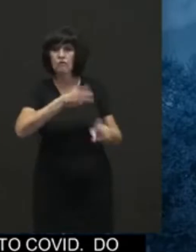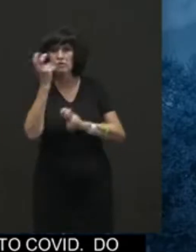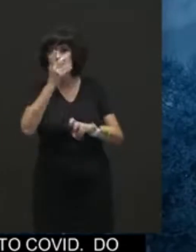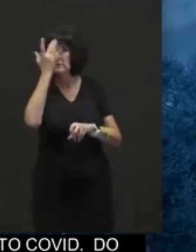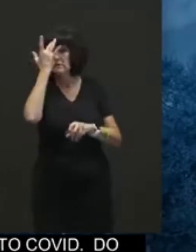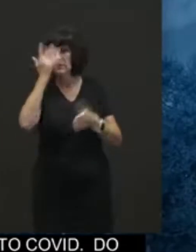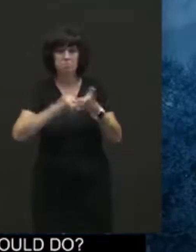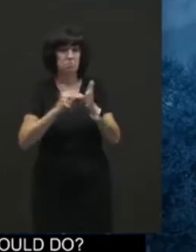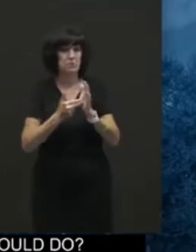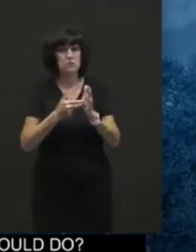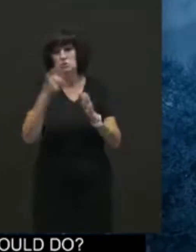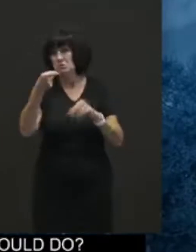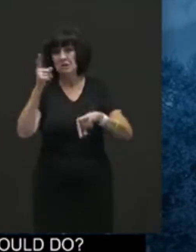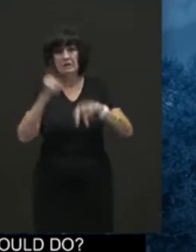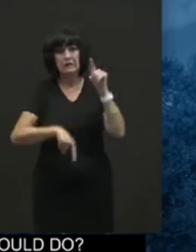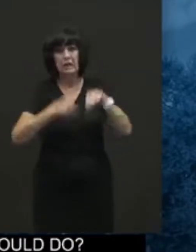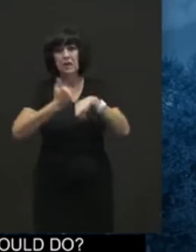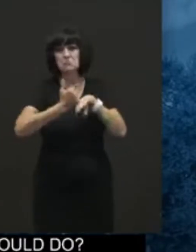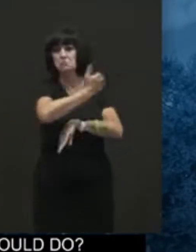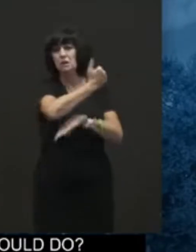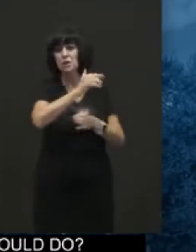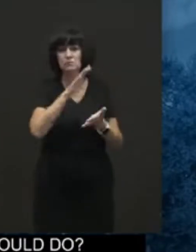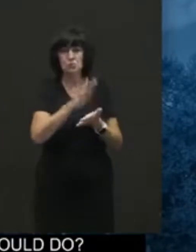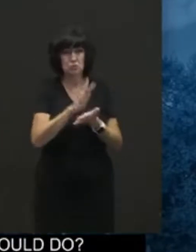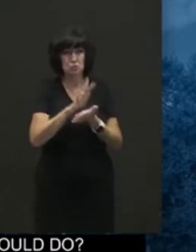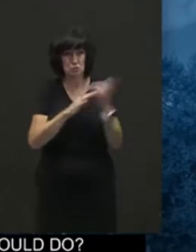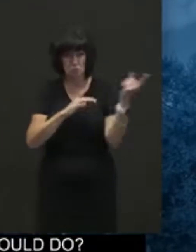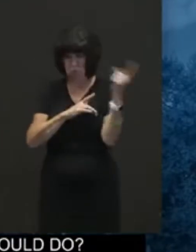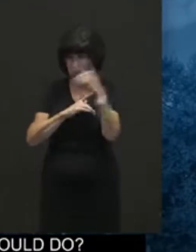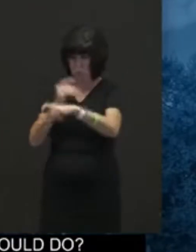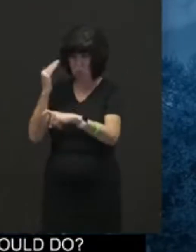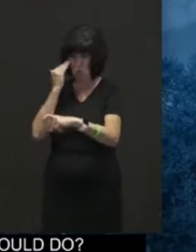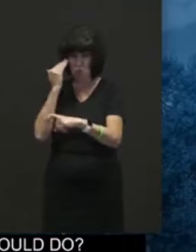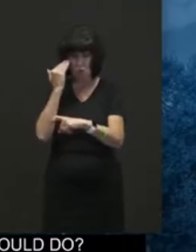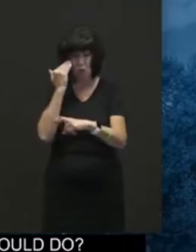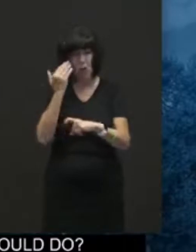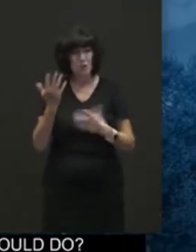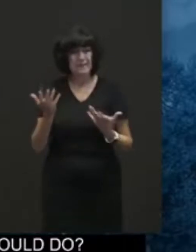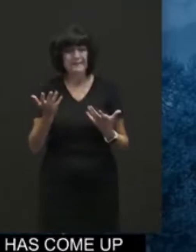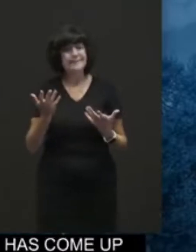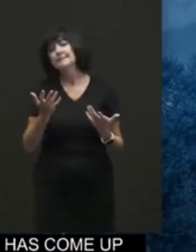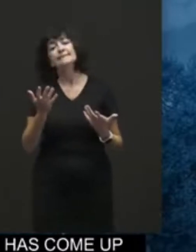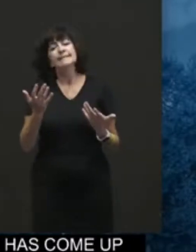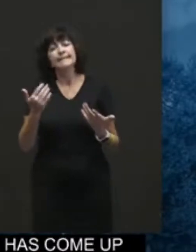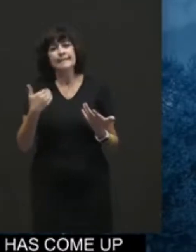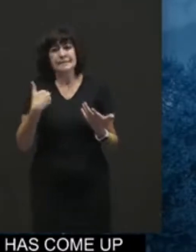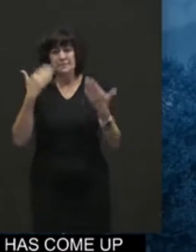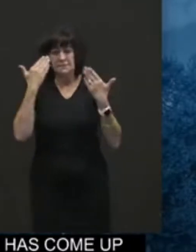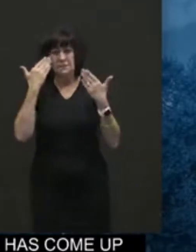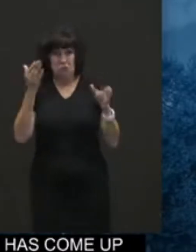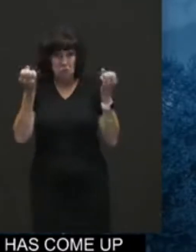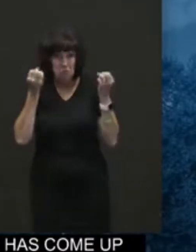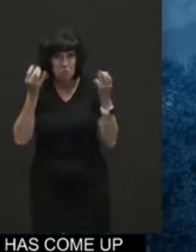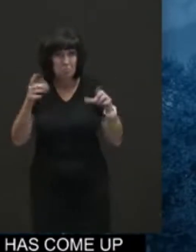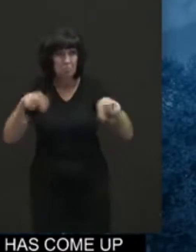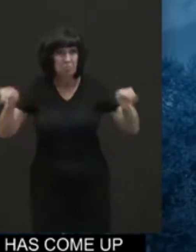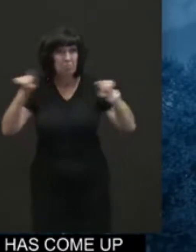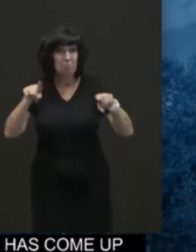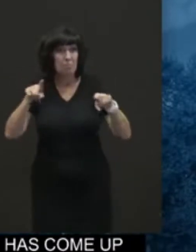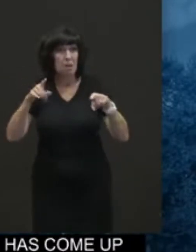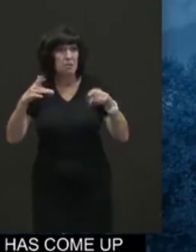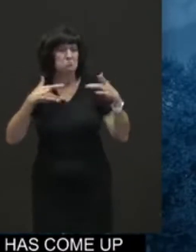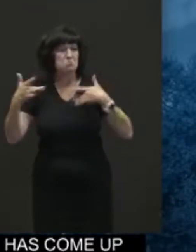about it. There's concern among our hospital partners about being sued for the activities under COVID-19.